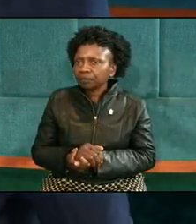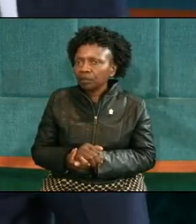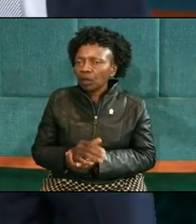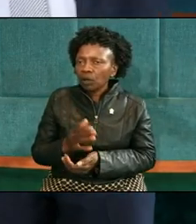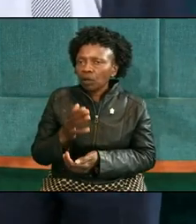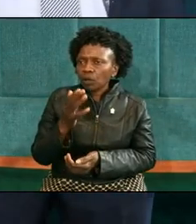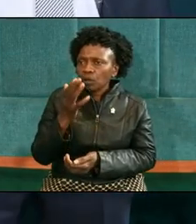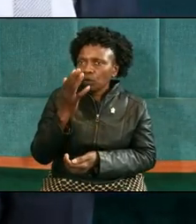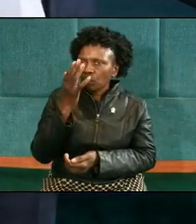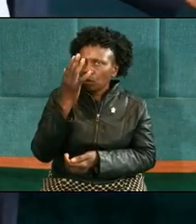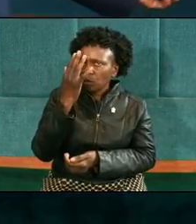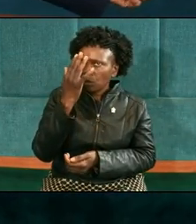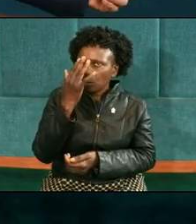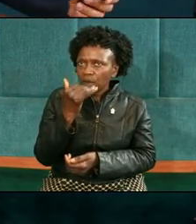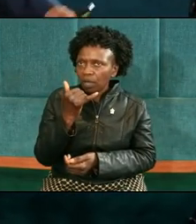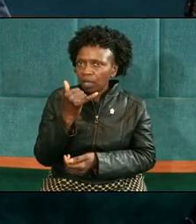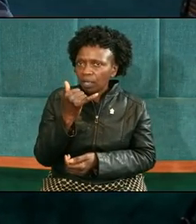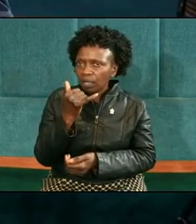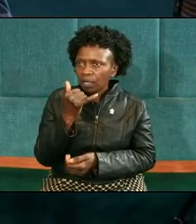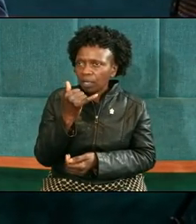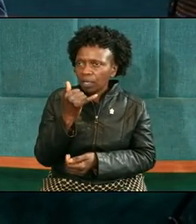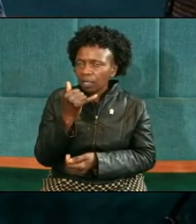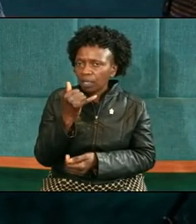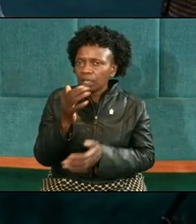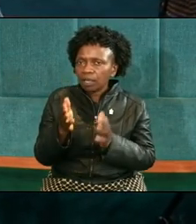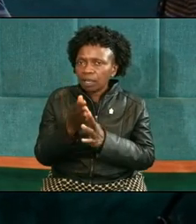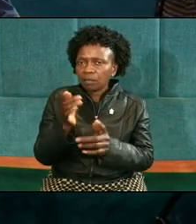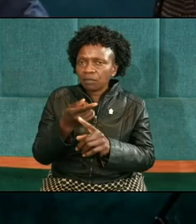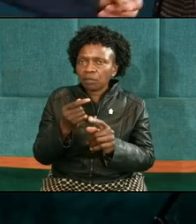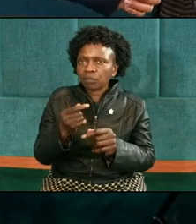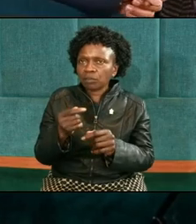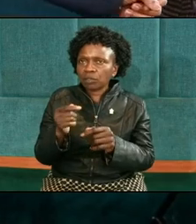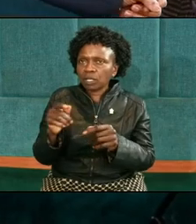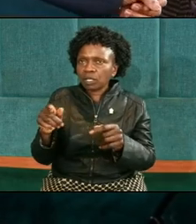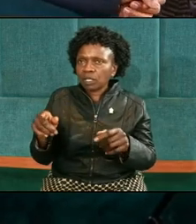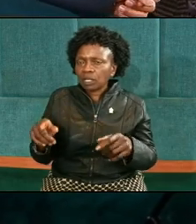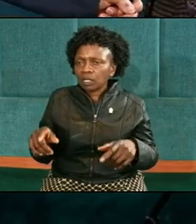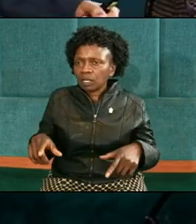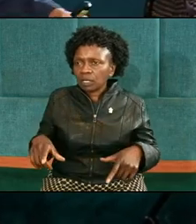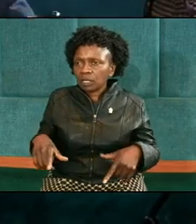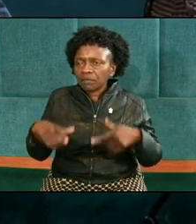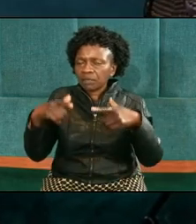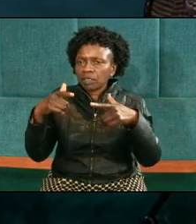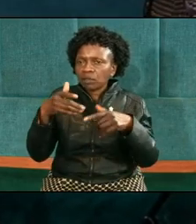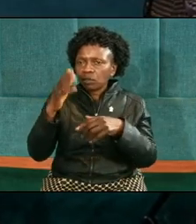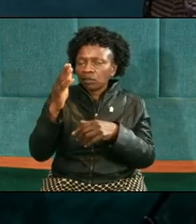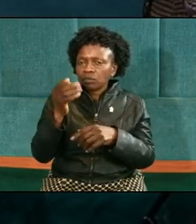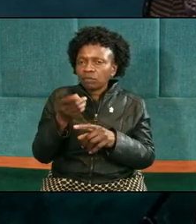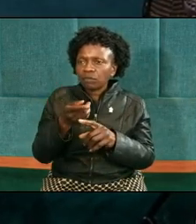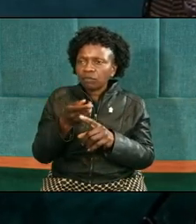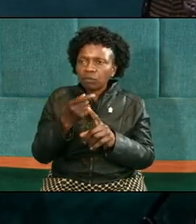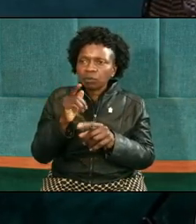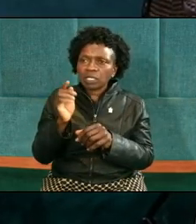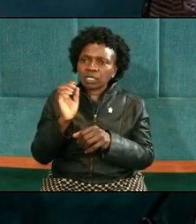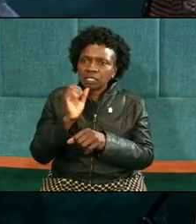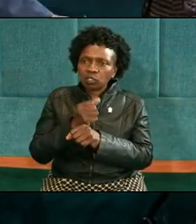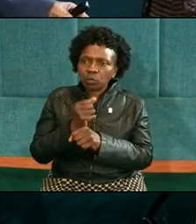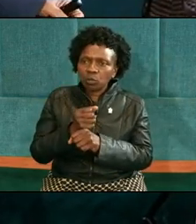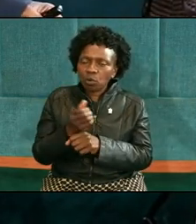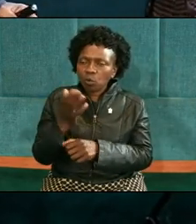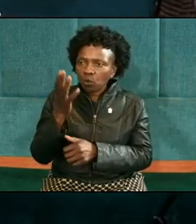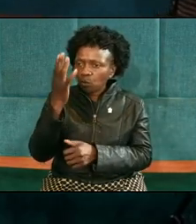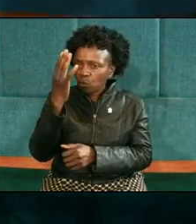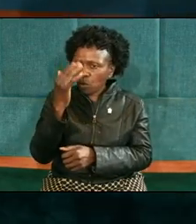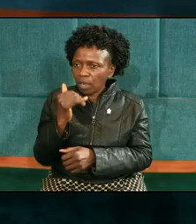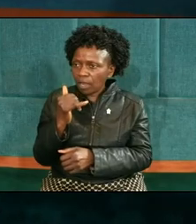Why would a prophet of the living God run away from this assignment? Why, when